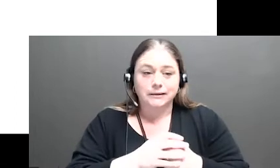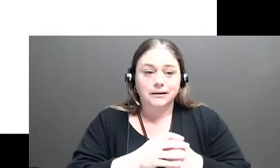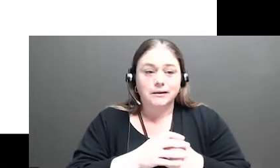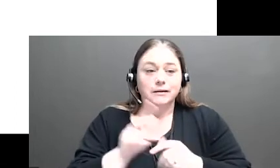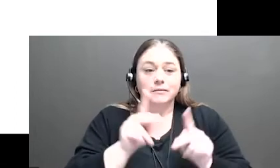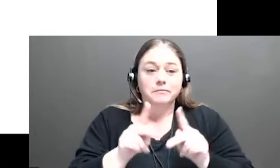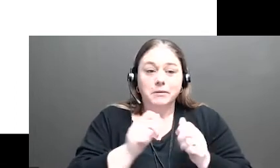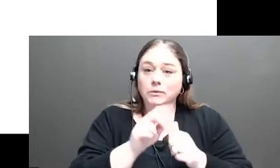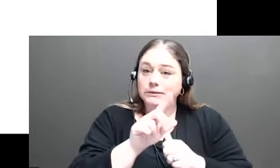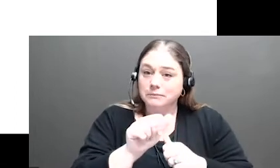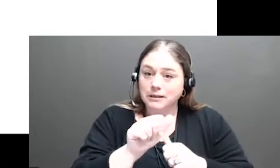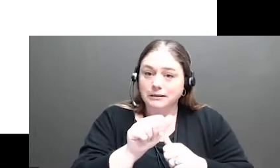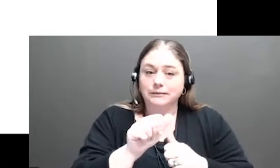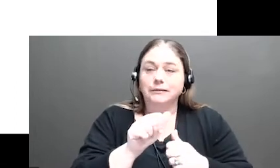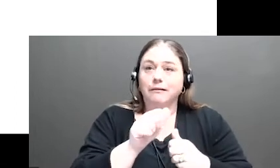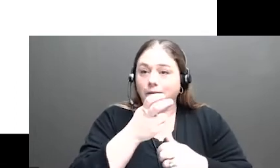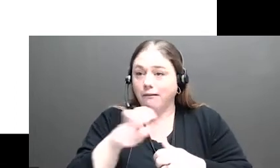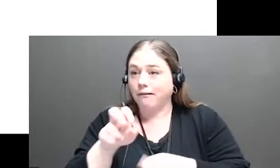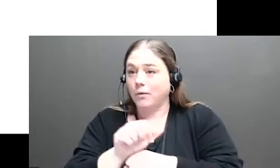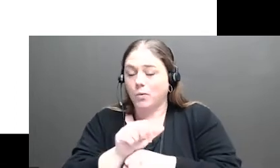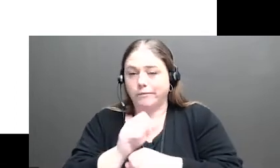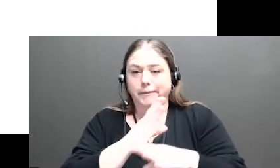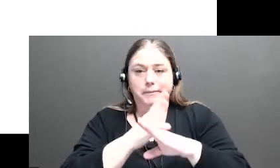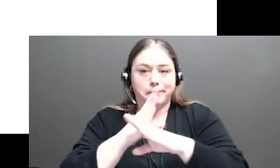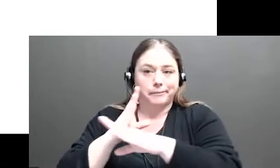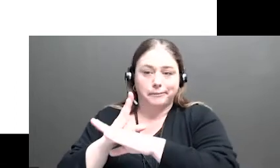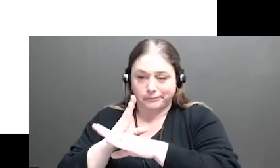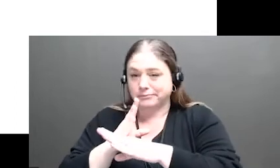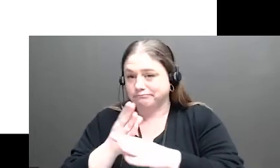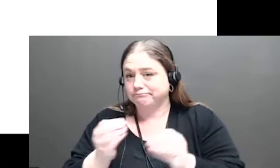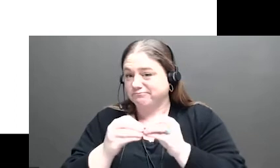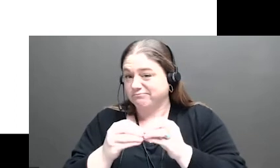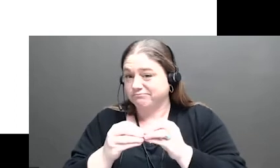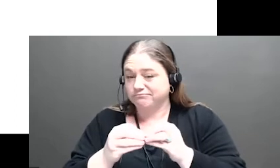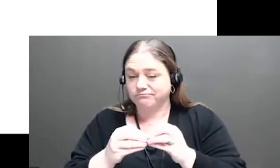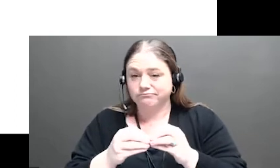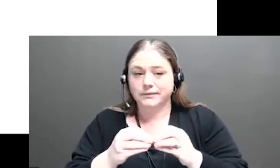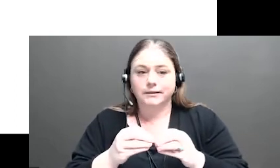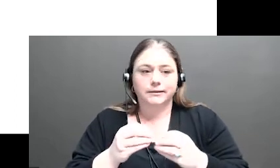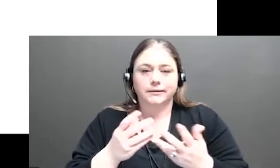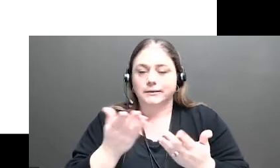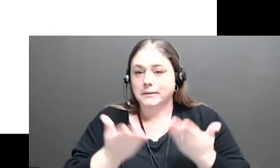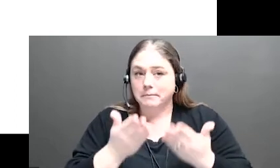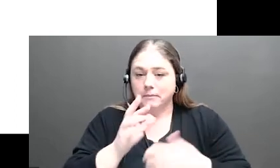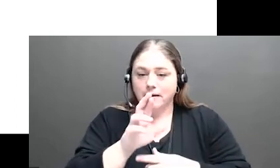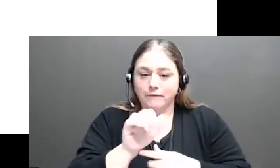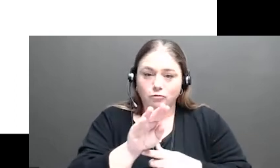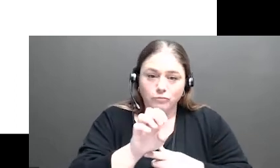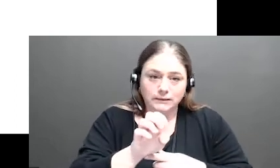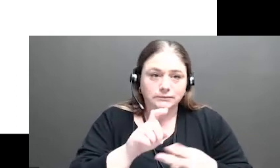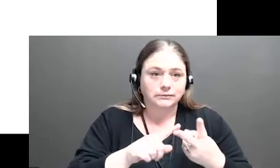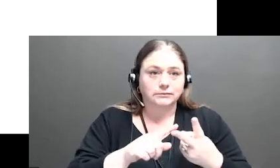may experience additional barriers, and these barriers are compounded when they live at intersecting identities such as race, gender,